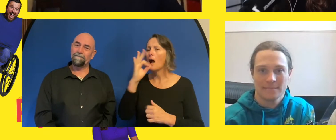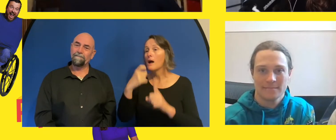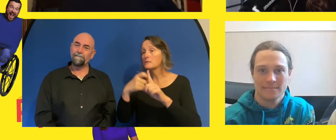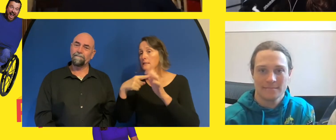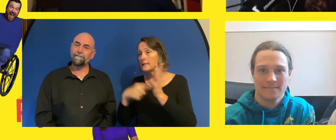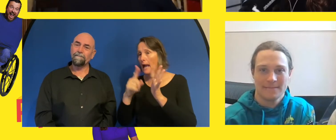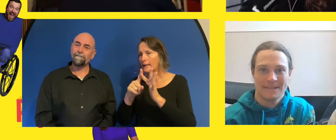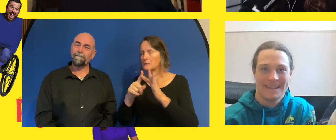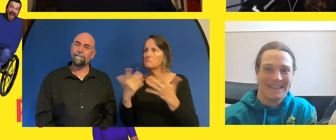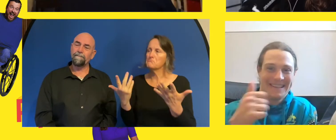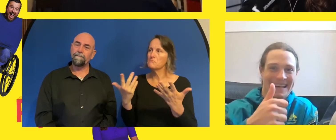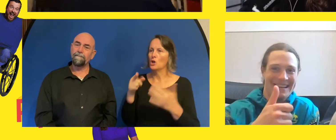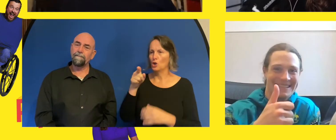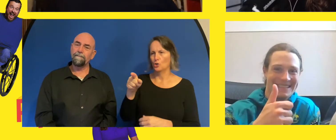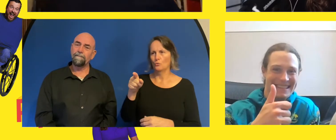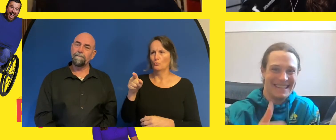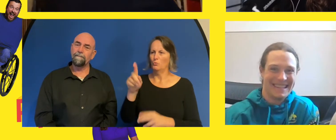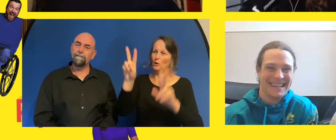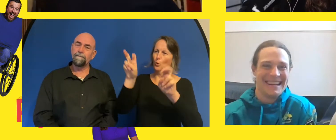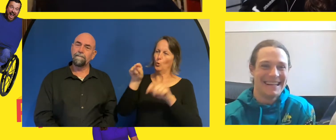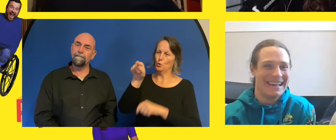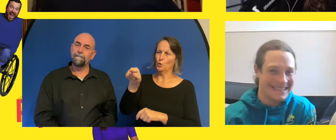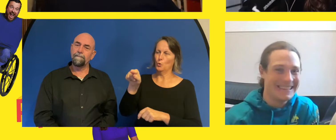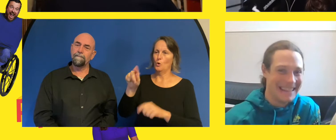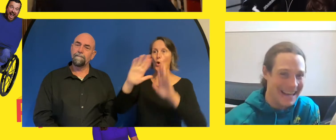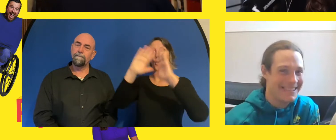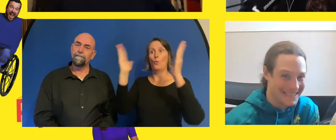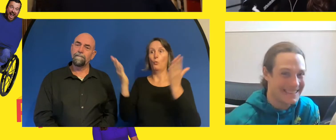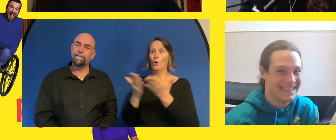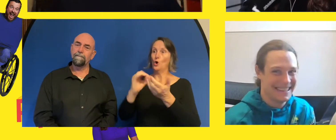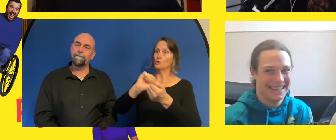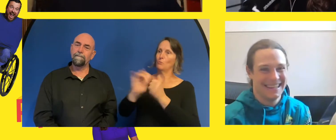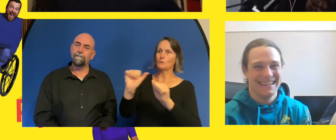sports administrator that ever lived. Of all time.